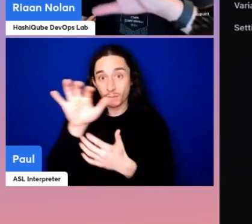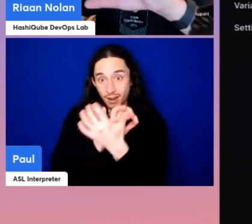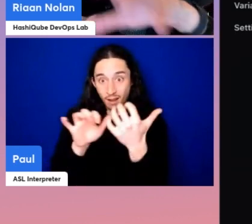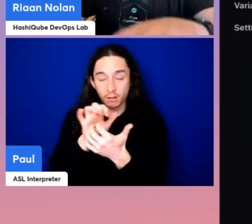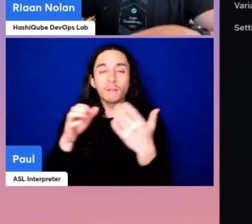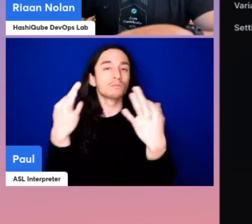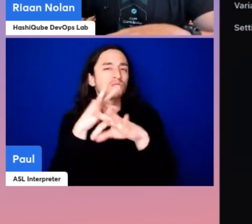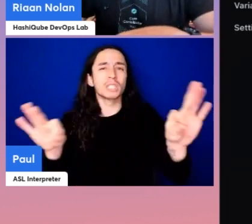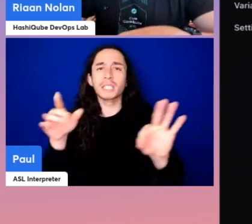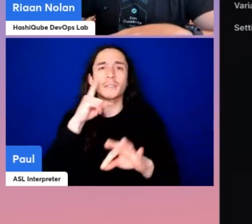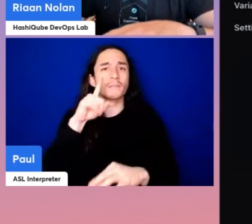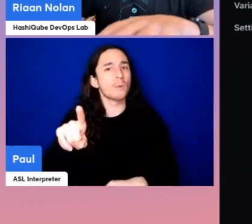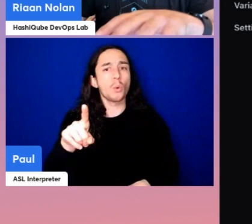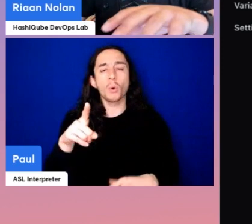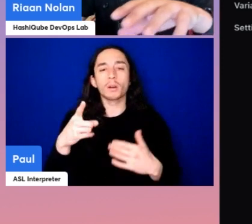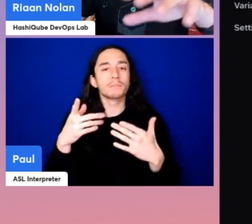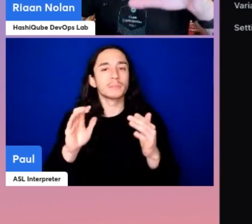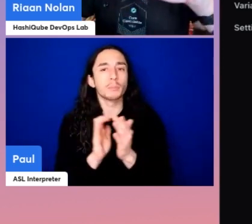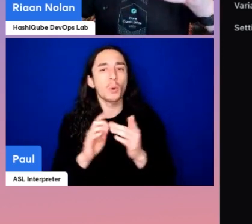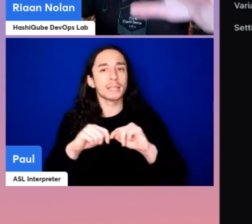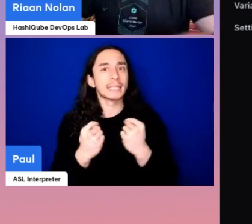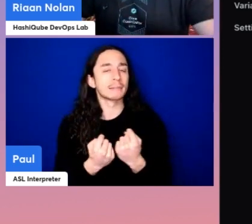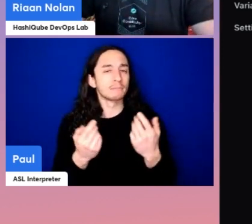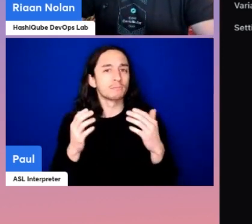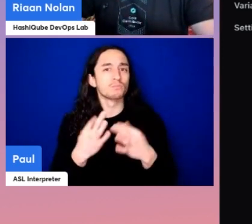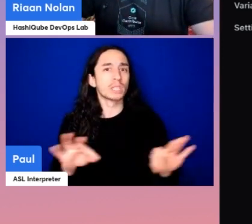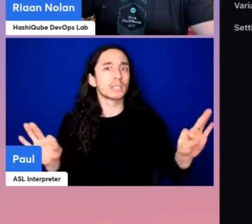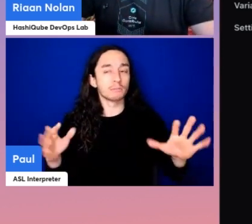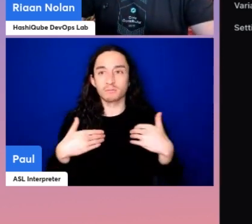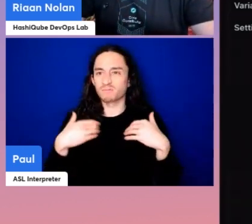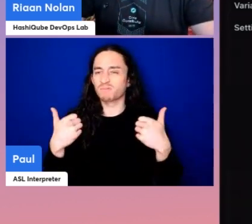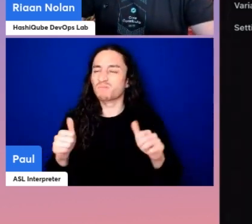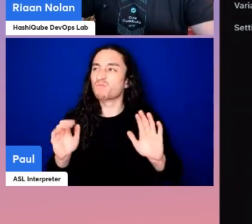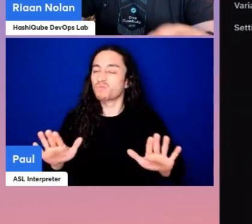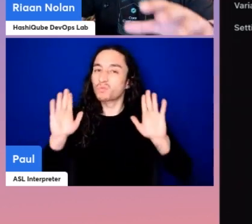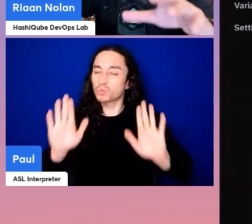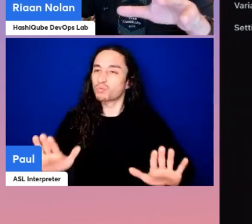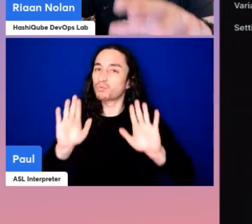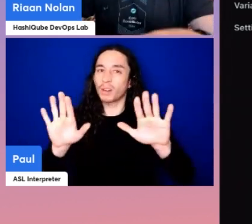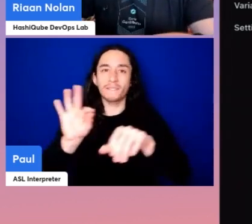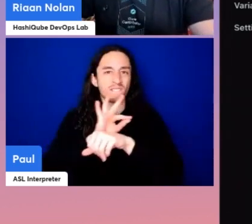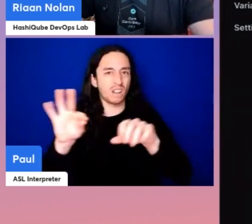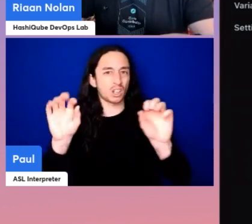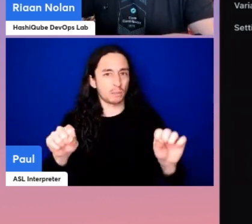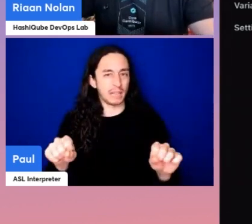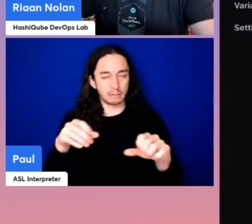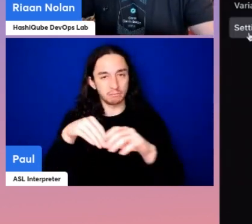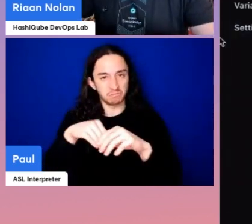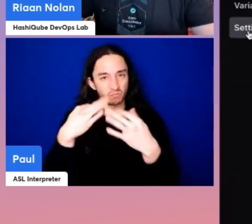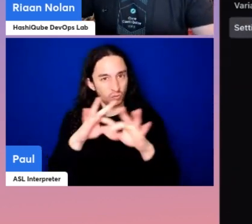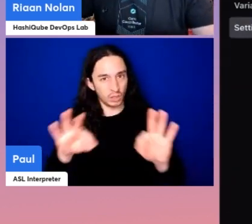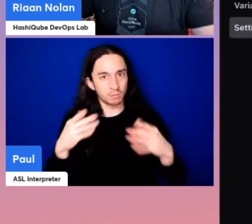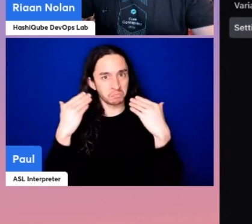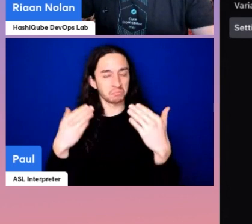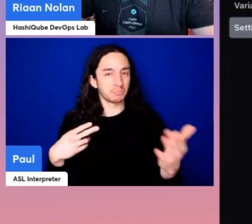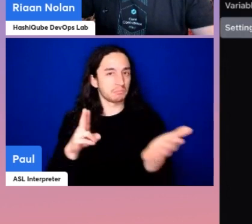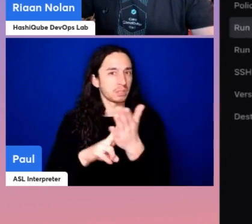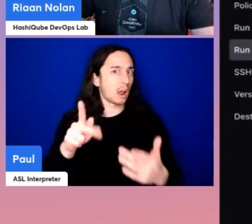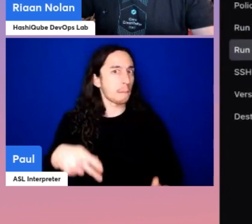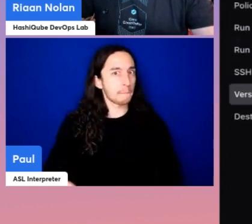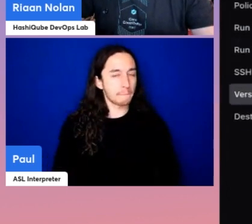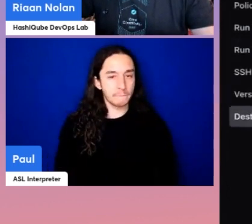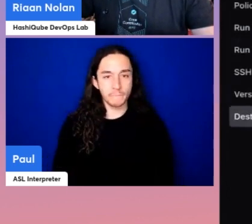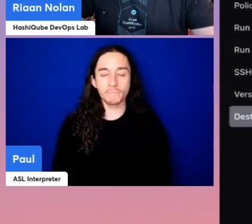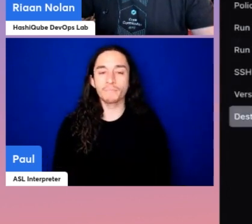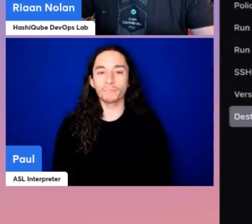for small teams. It's got great functionality with a free version, so go and sign it up. But if I just